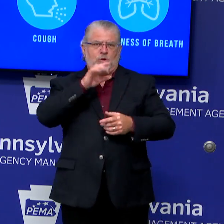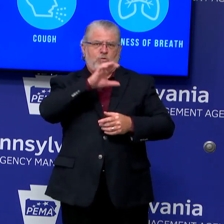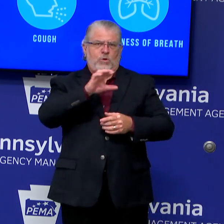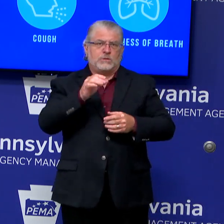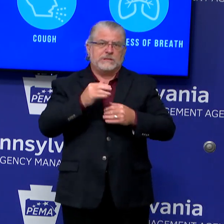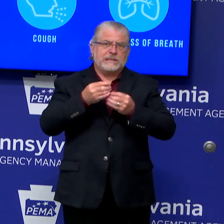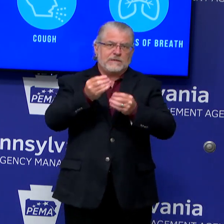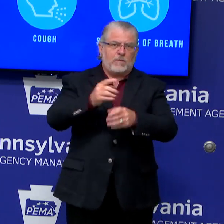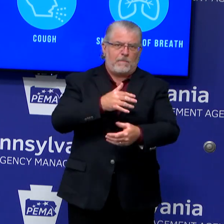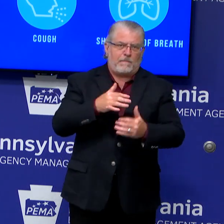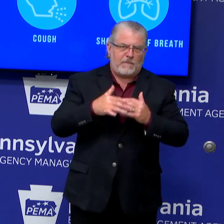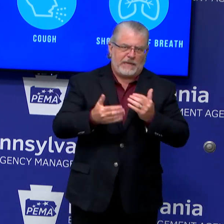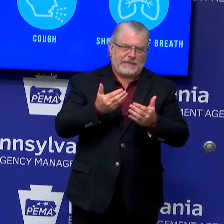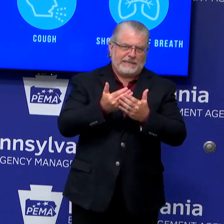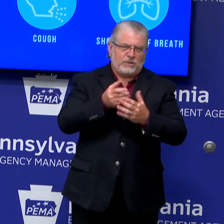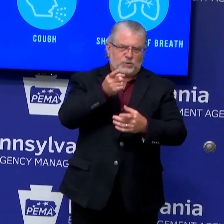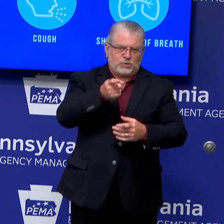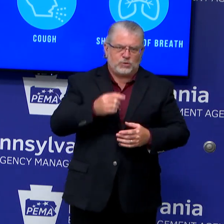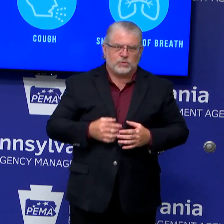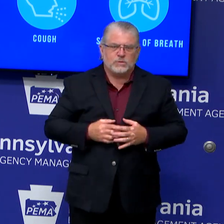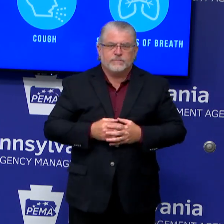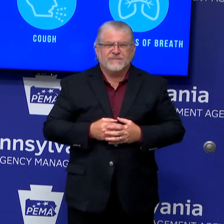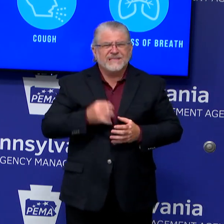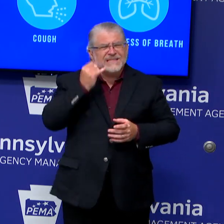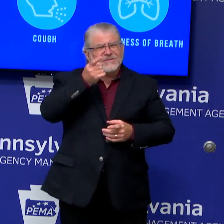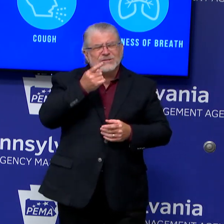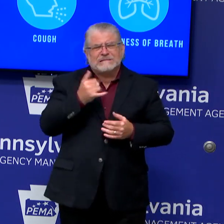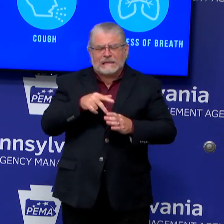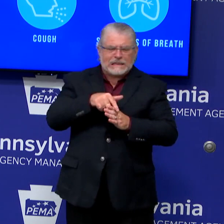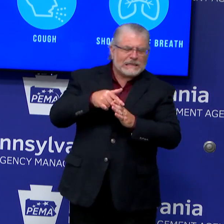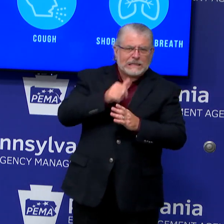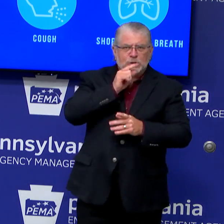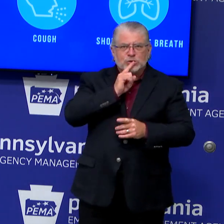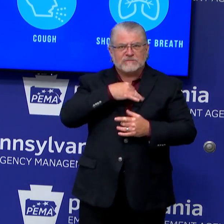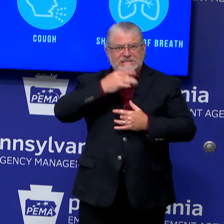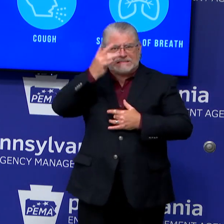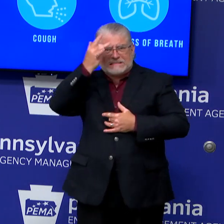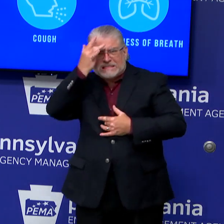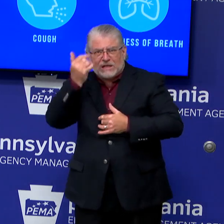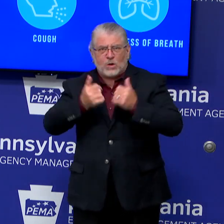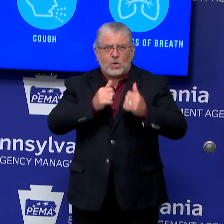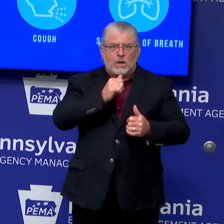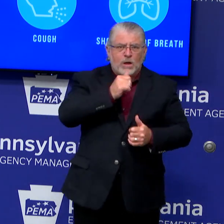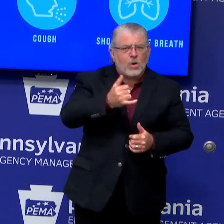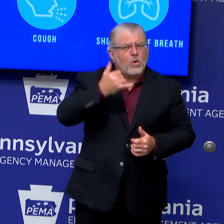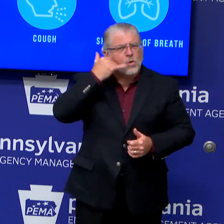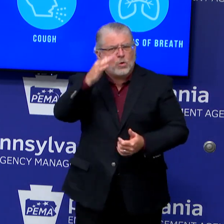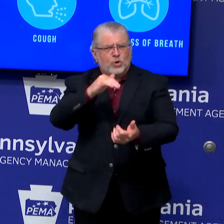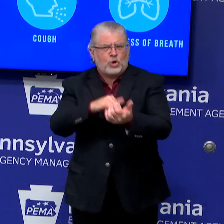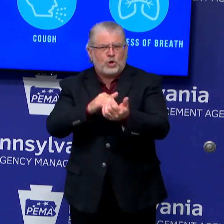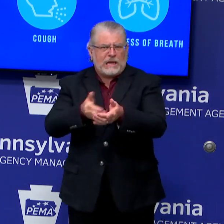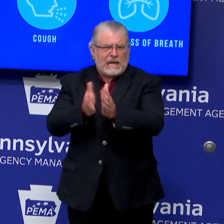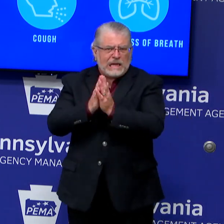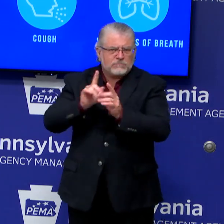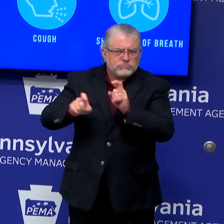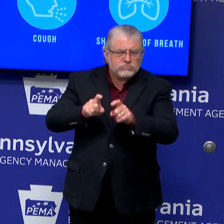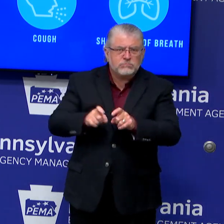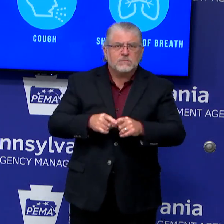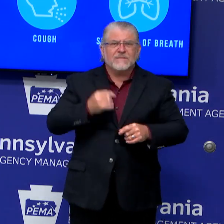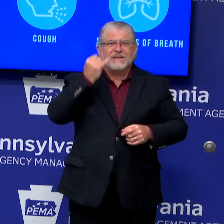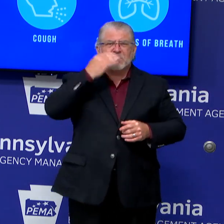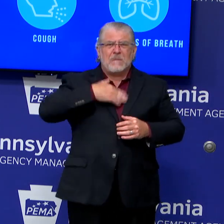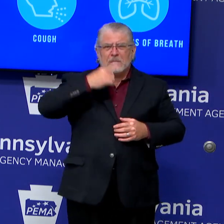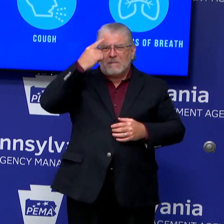contact your health care provider. If you need mental health resources, because you or someone you know is experiencing a mental